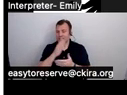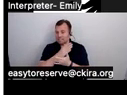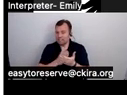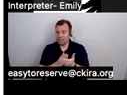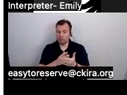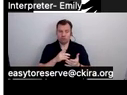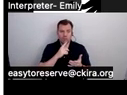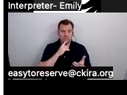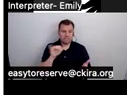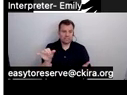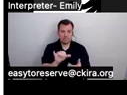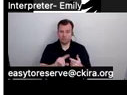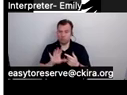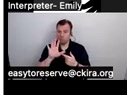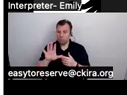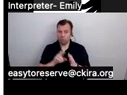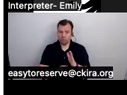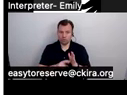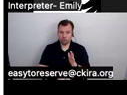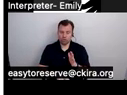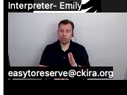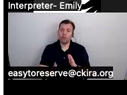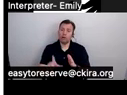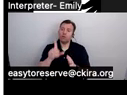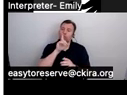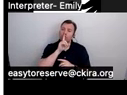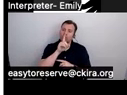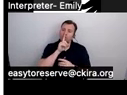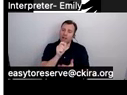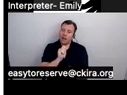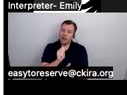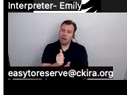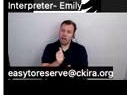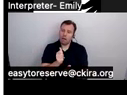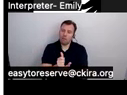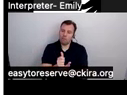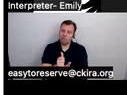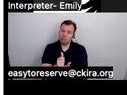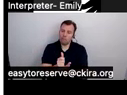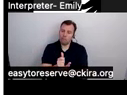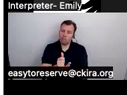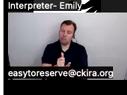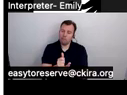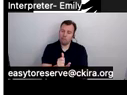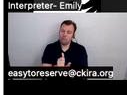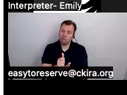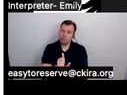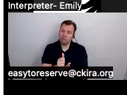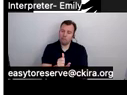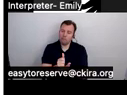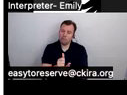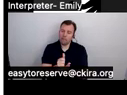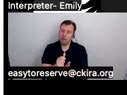that are similar to your type of research. So, it's really helpful for you, because let's say that you put in your search terms, or you put